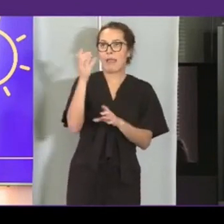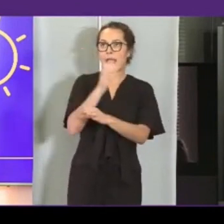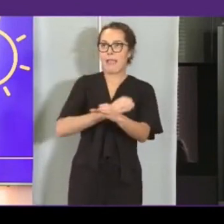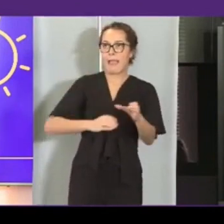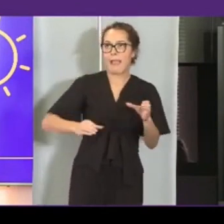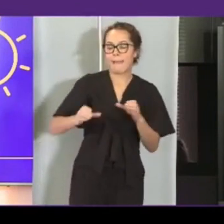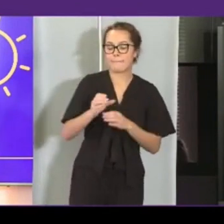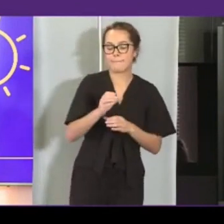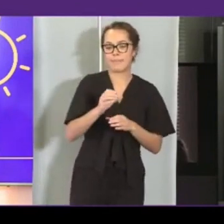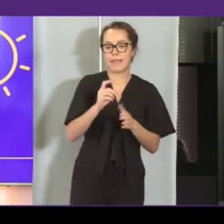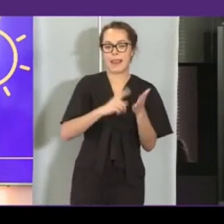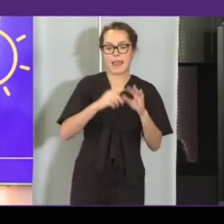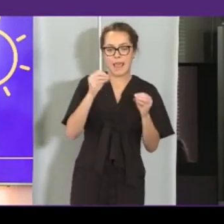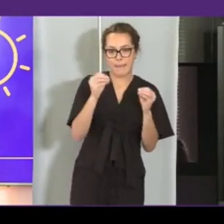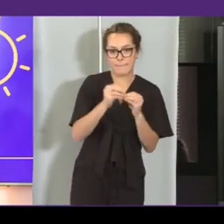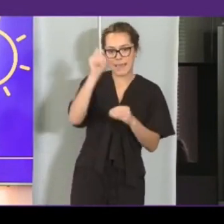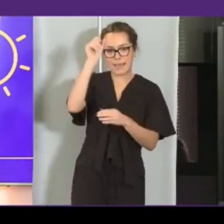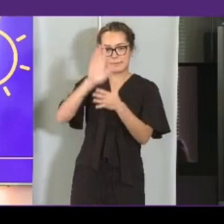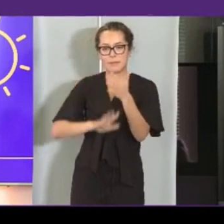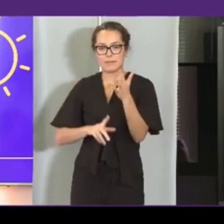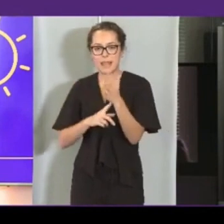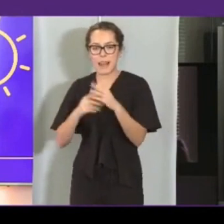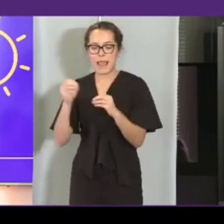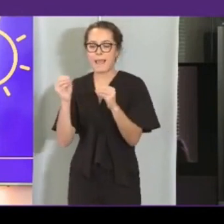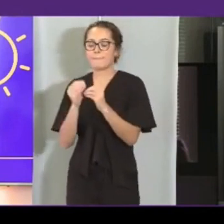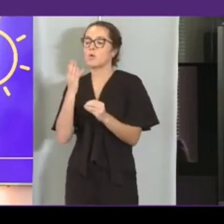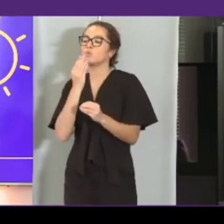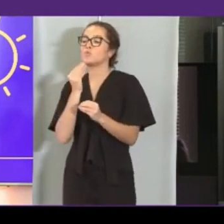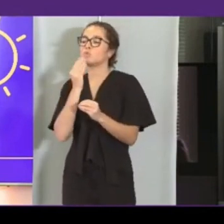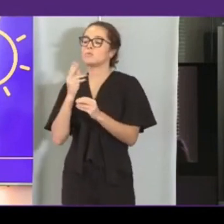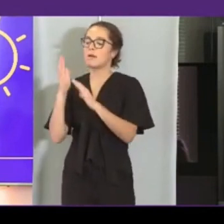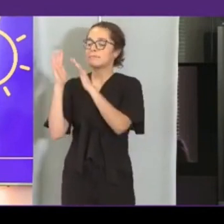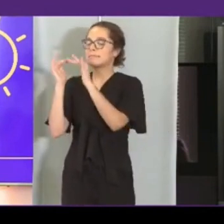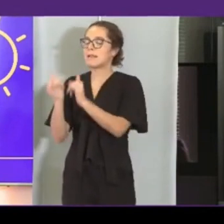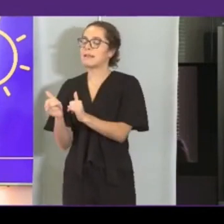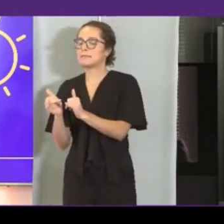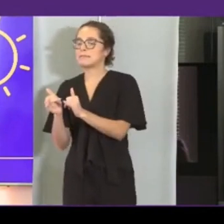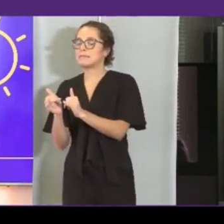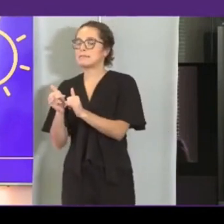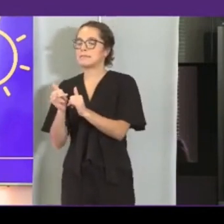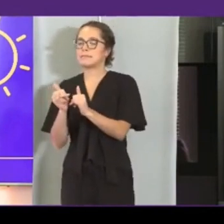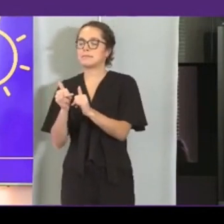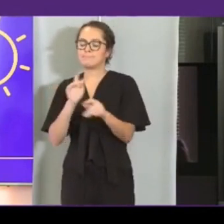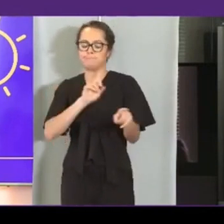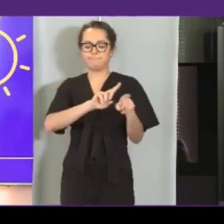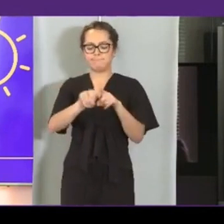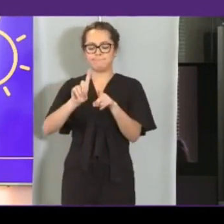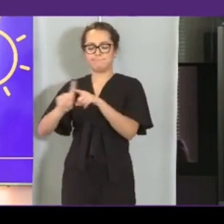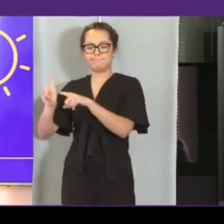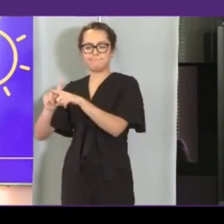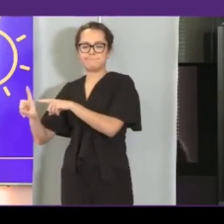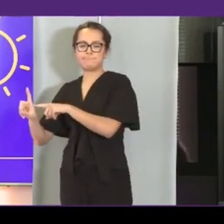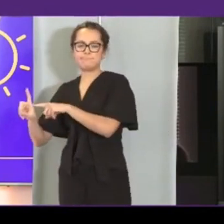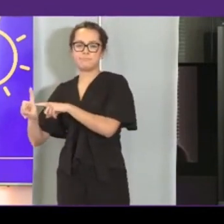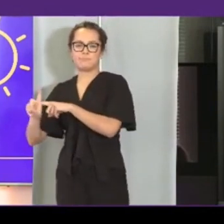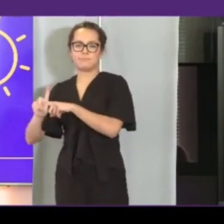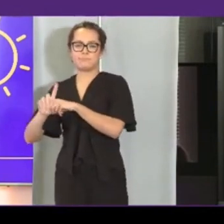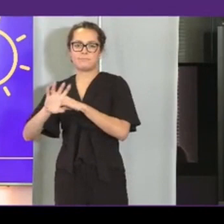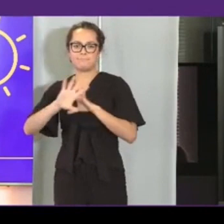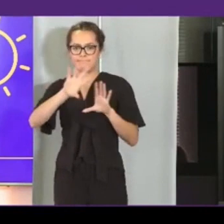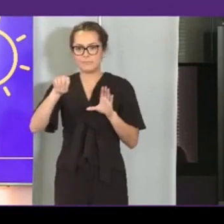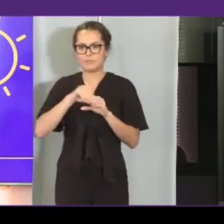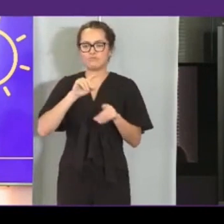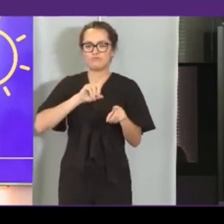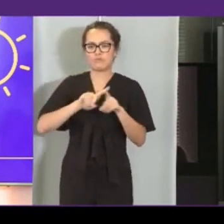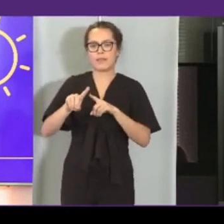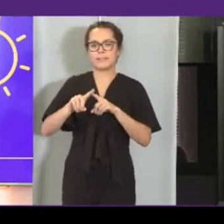experience labs and user testing and so all sorts of ways in which we all try and promote the